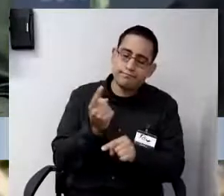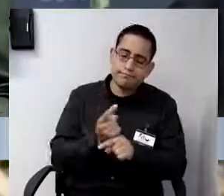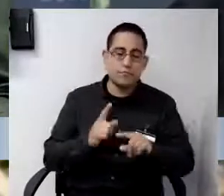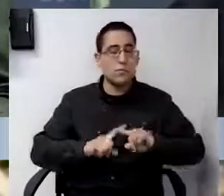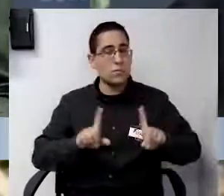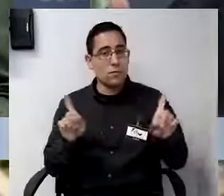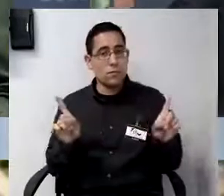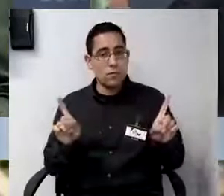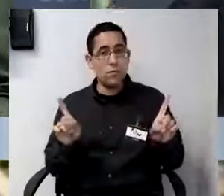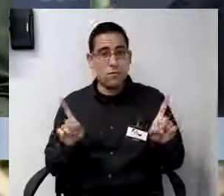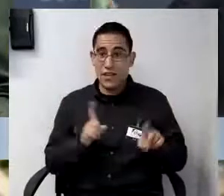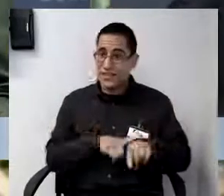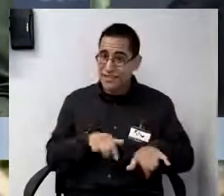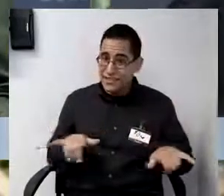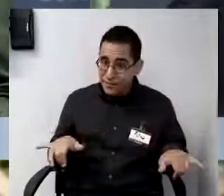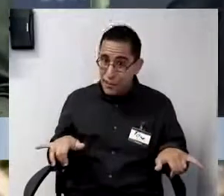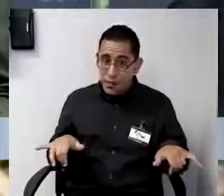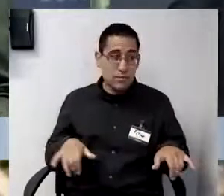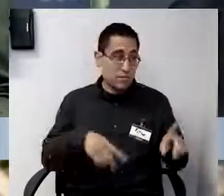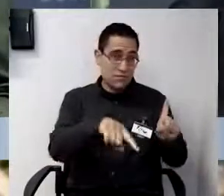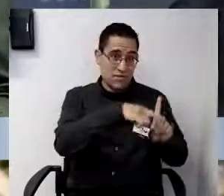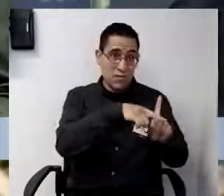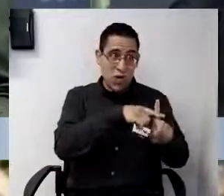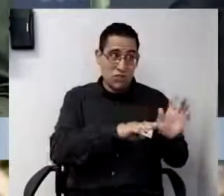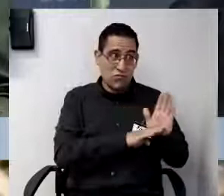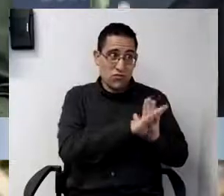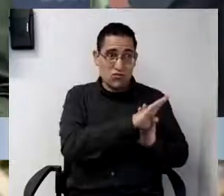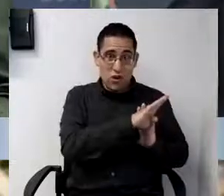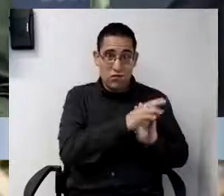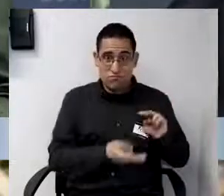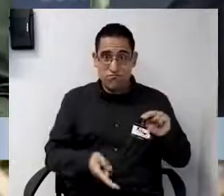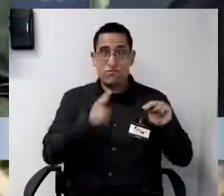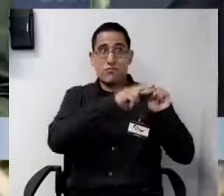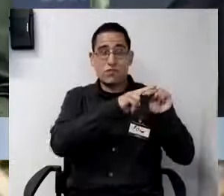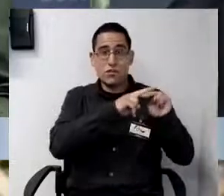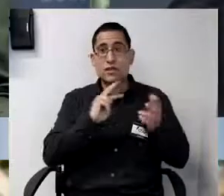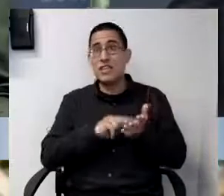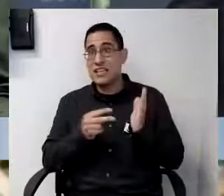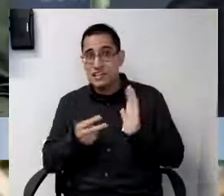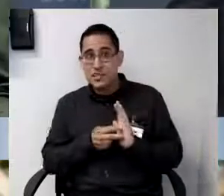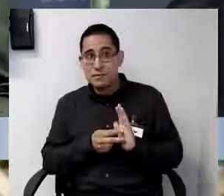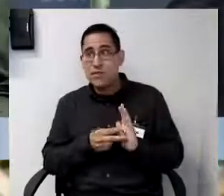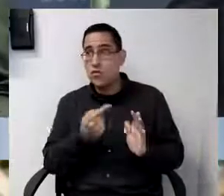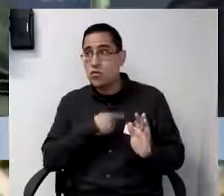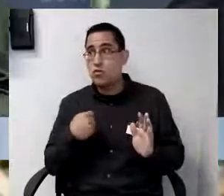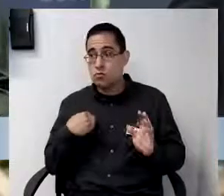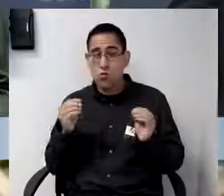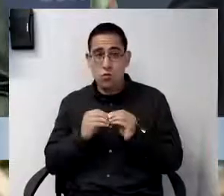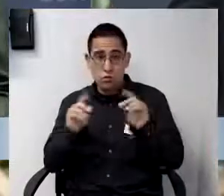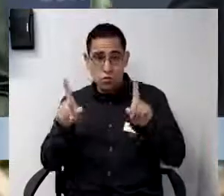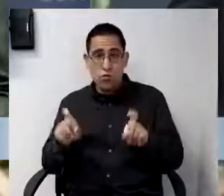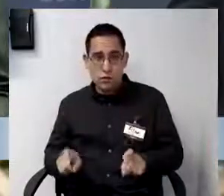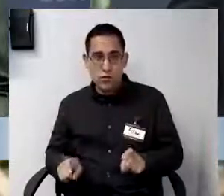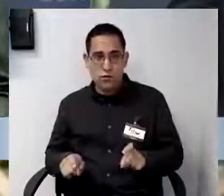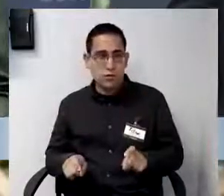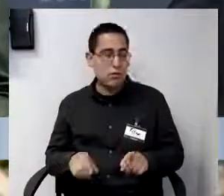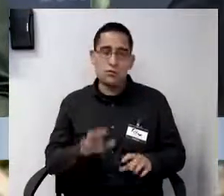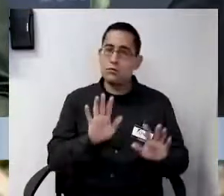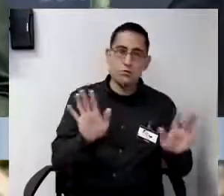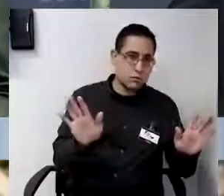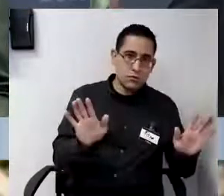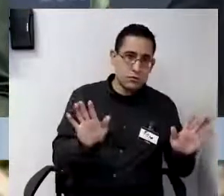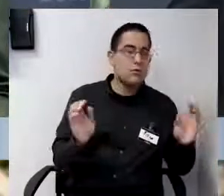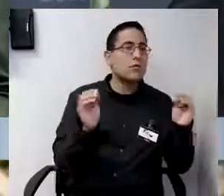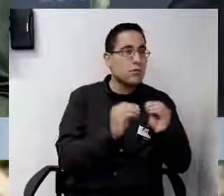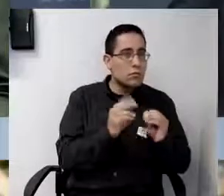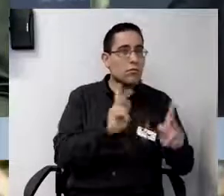same time, when the positivity rate increases, that also means that while we're doing more testing, a higher and higher percentage of